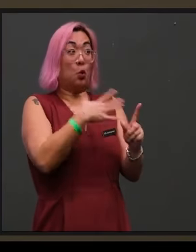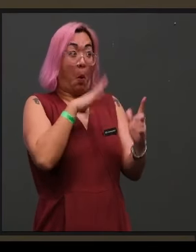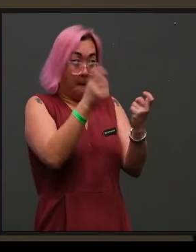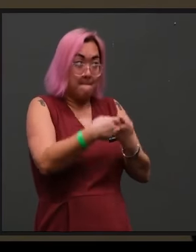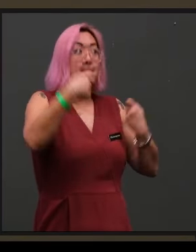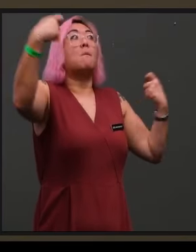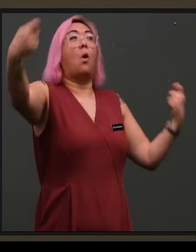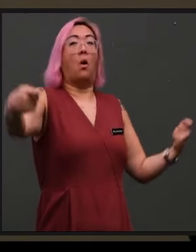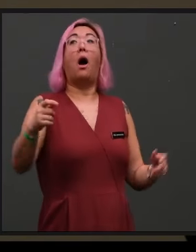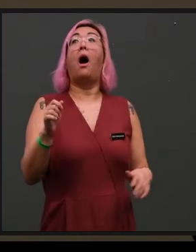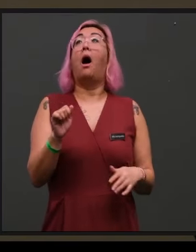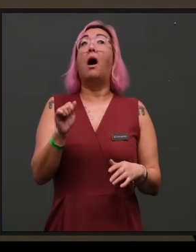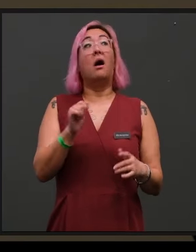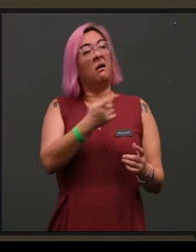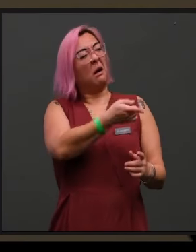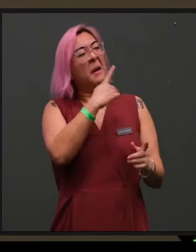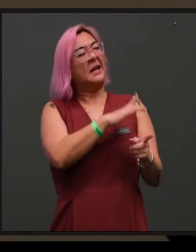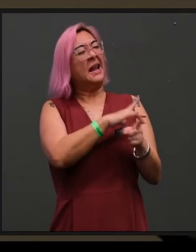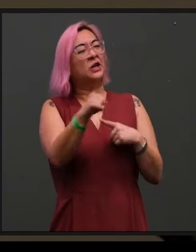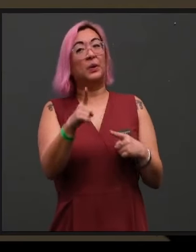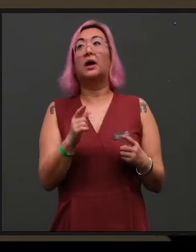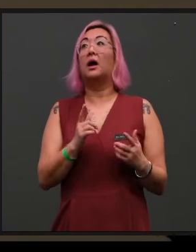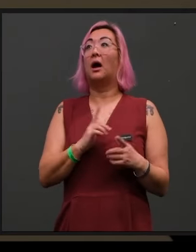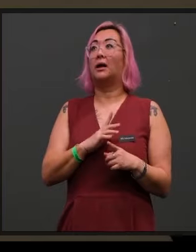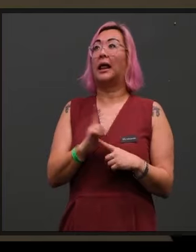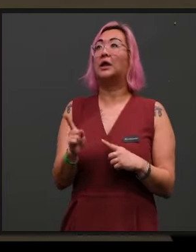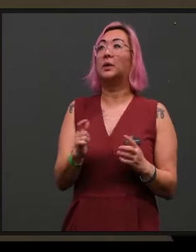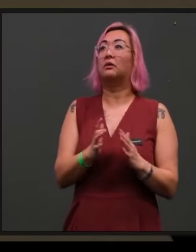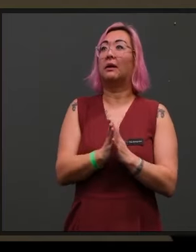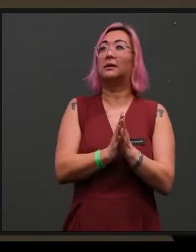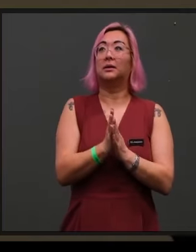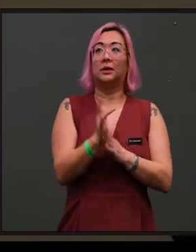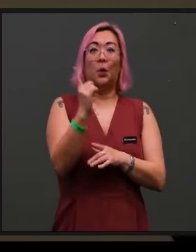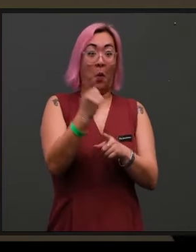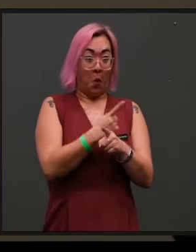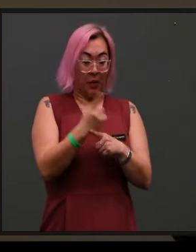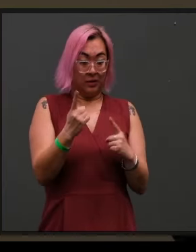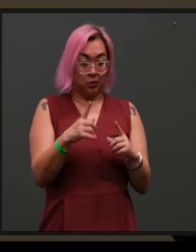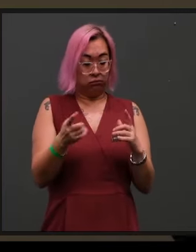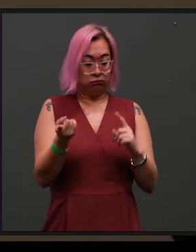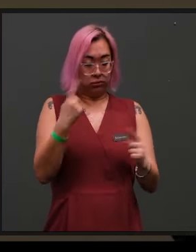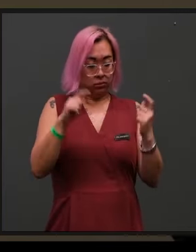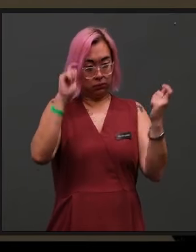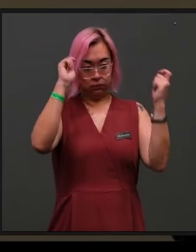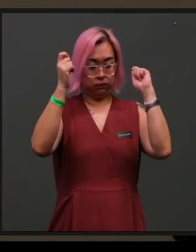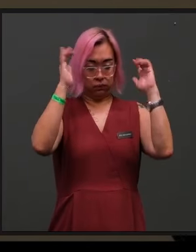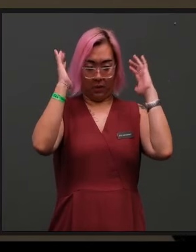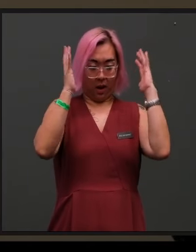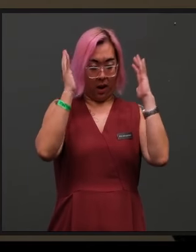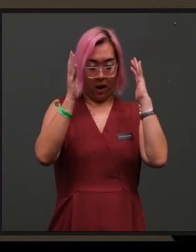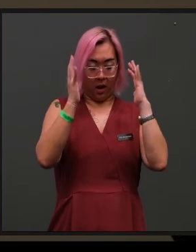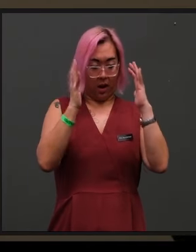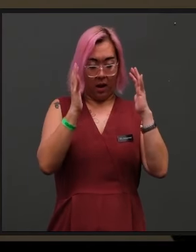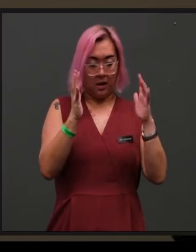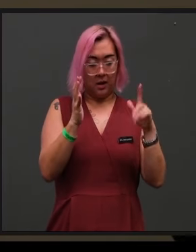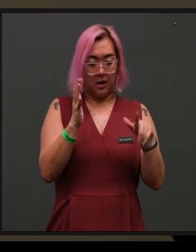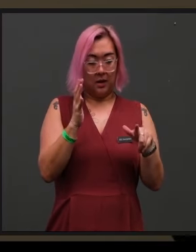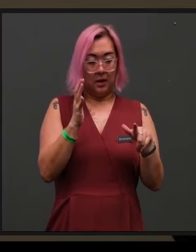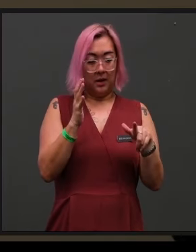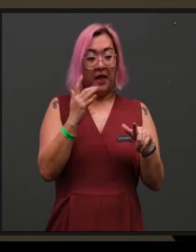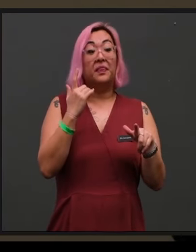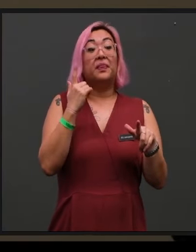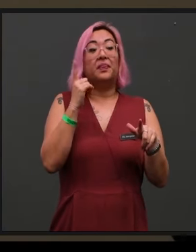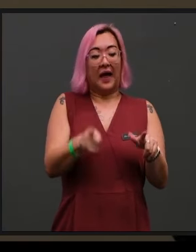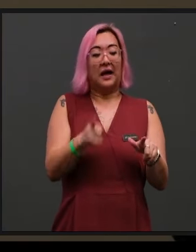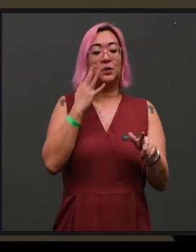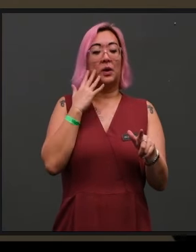So I had a week to rethink it. And this is when I came up with the concept of the 3 playable characters. Because in the game jam,